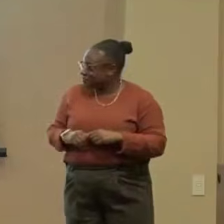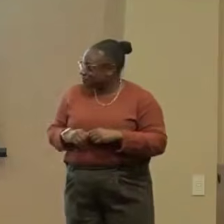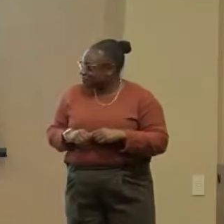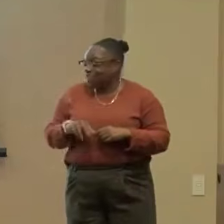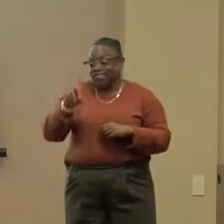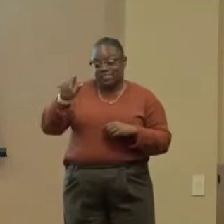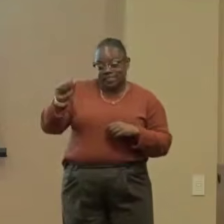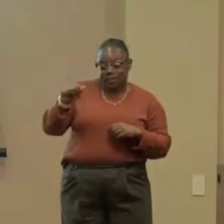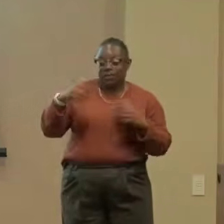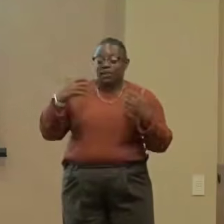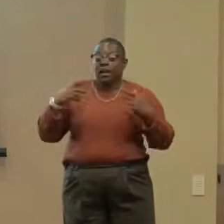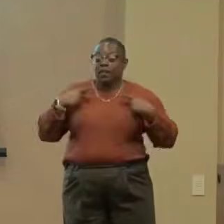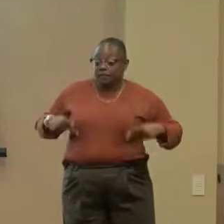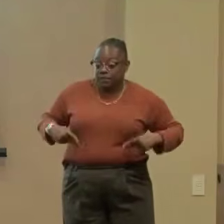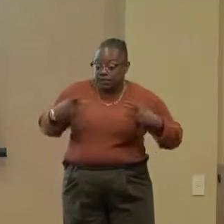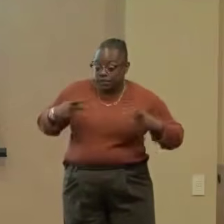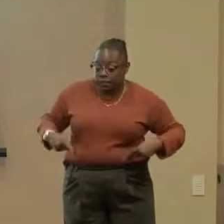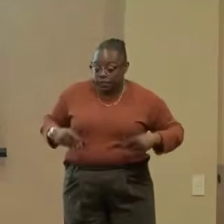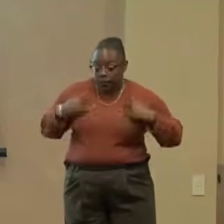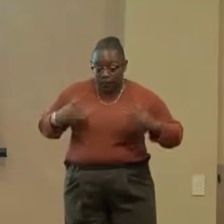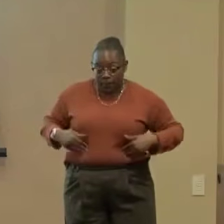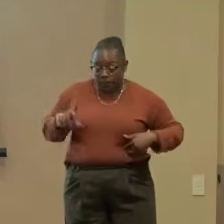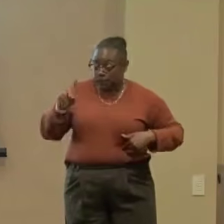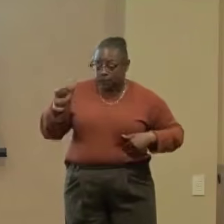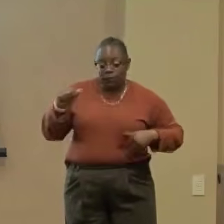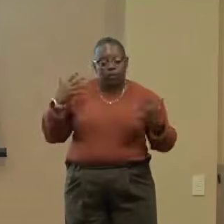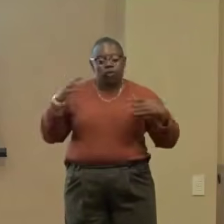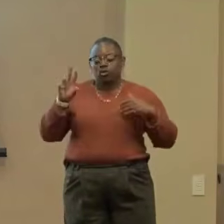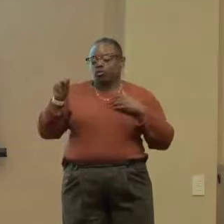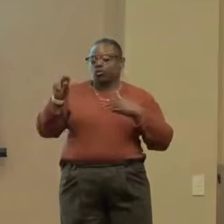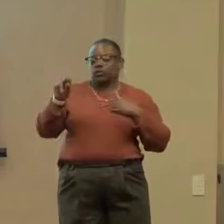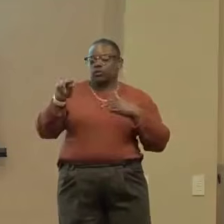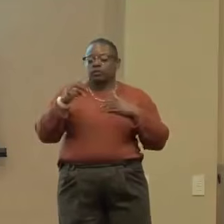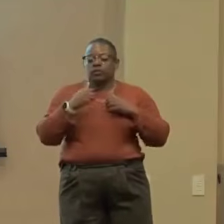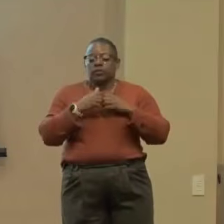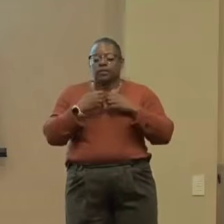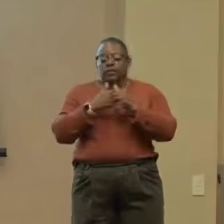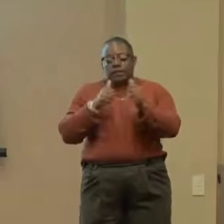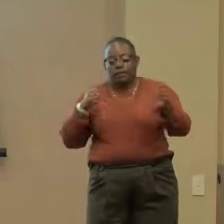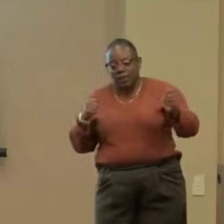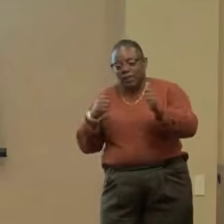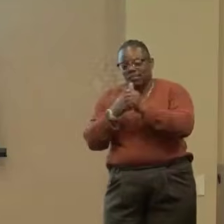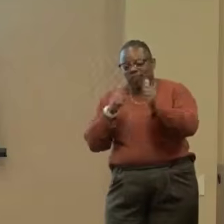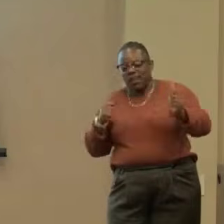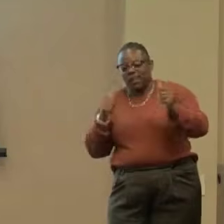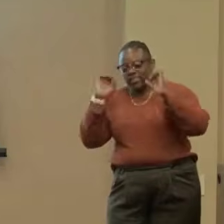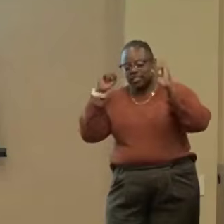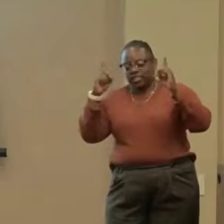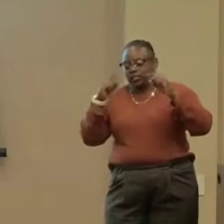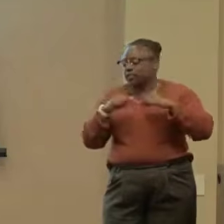not physically disabled, but they are a bit backtracked in education.